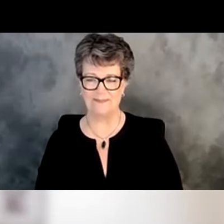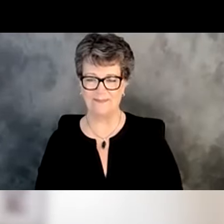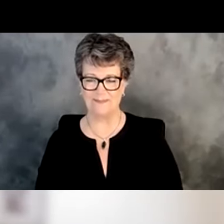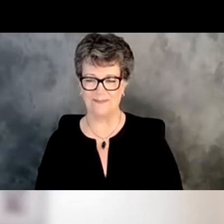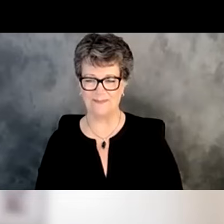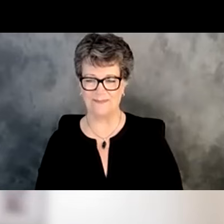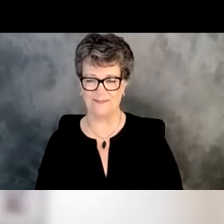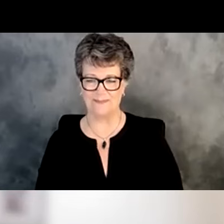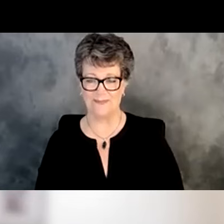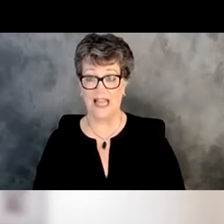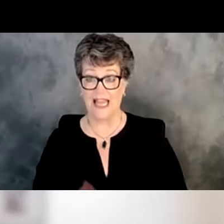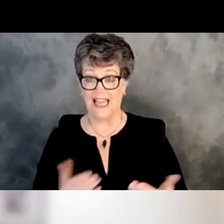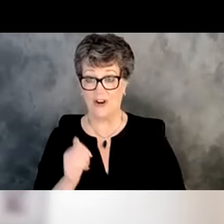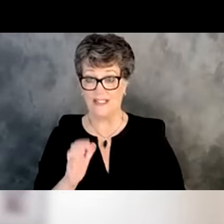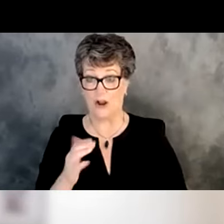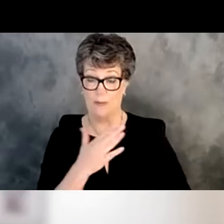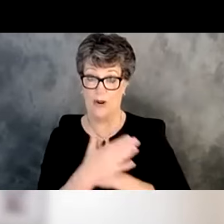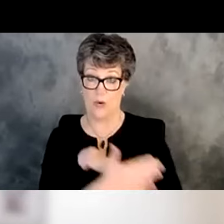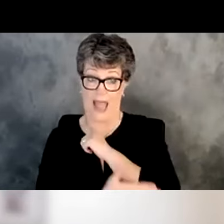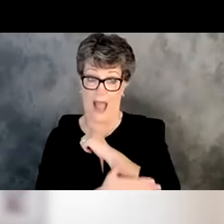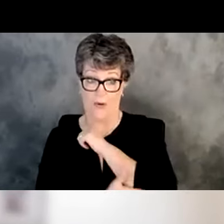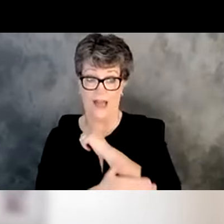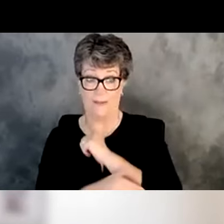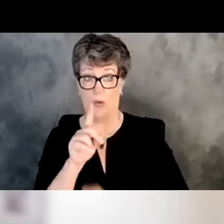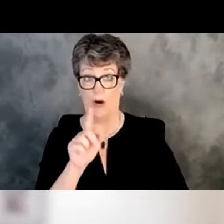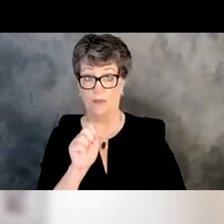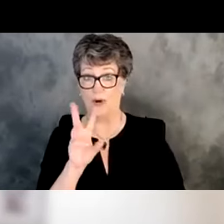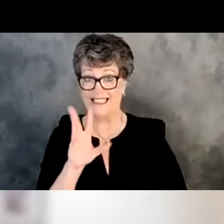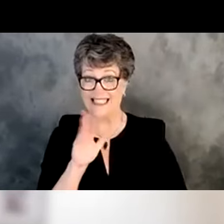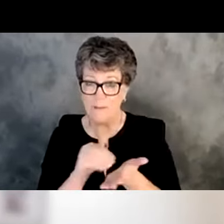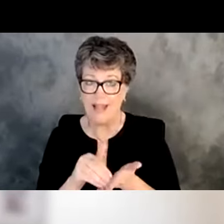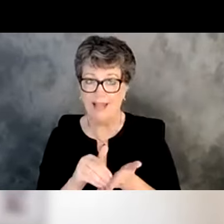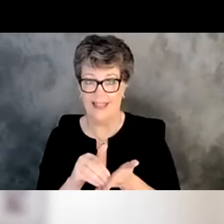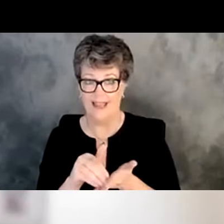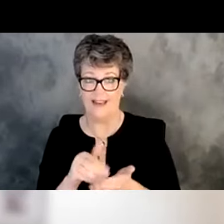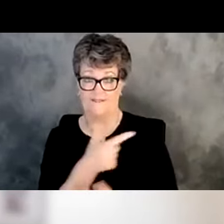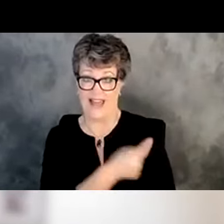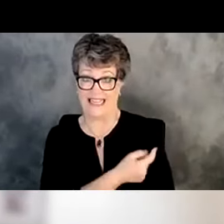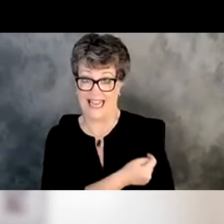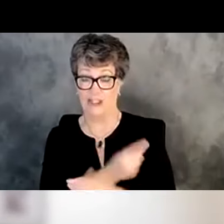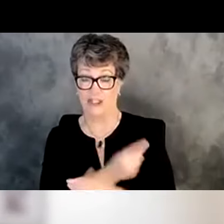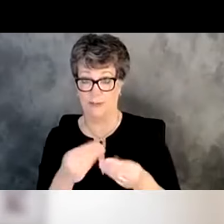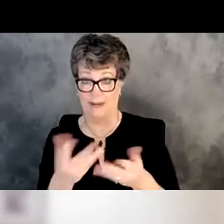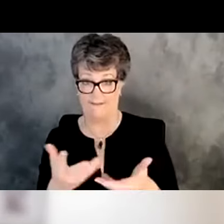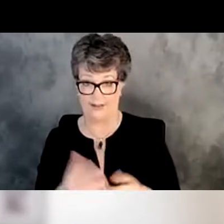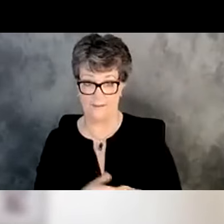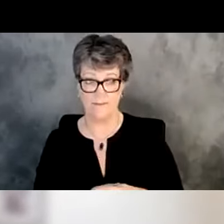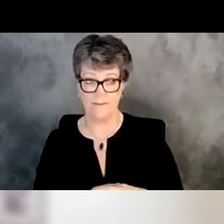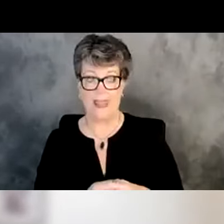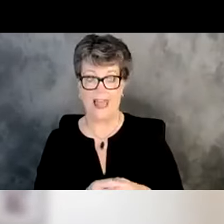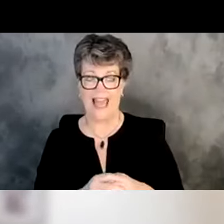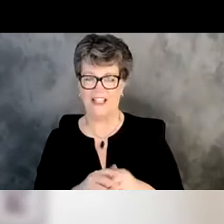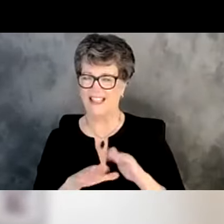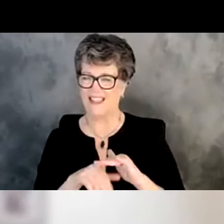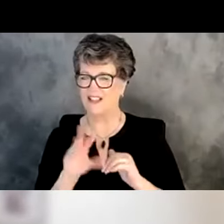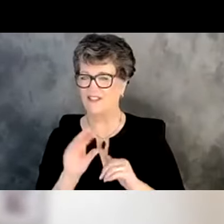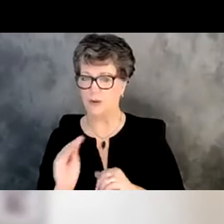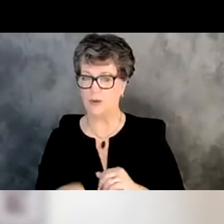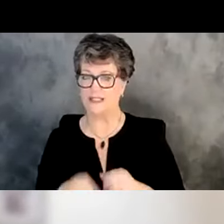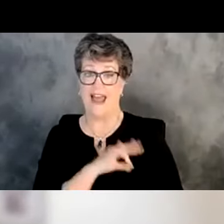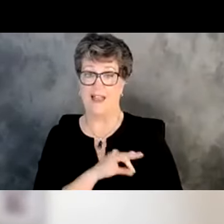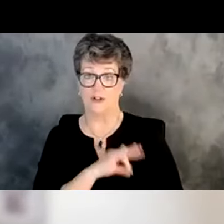Here in Sacramento County, about 1.6 million doses of the vaccine has been administered, and just under 50% of our eligible